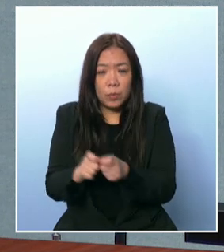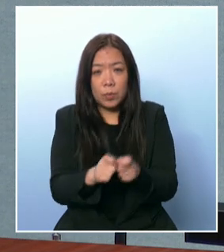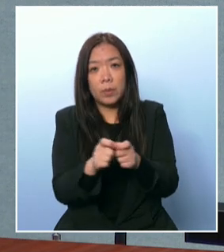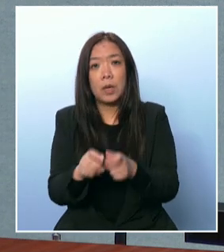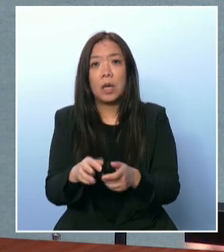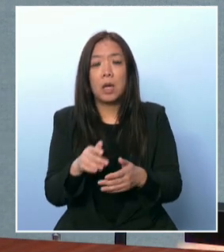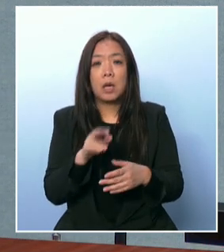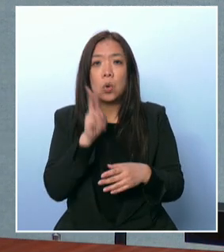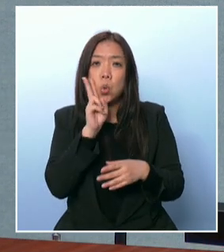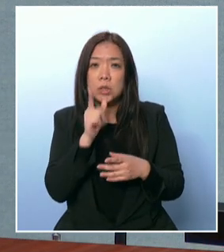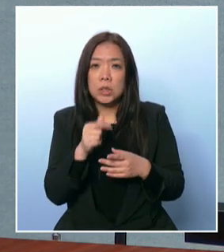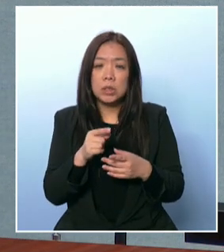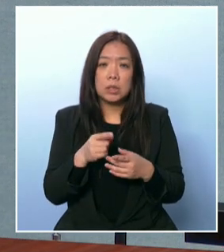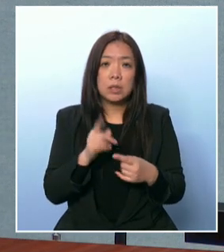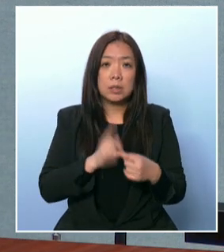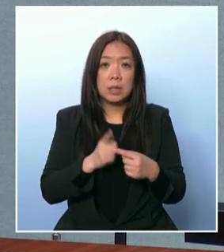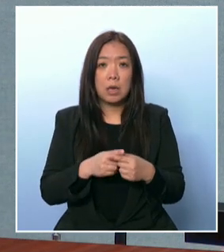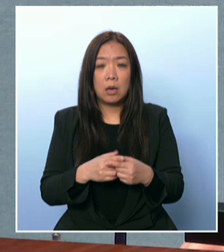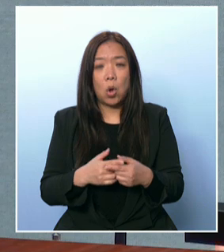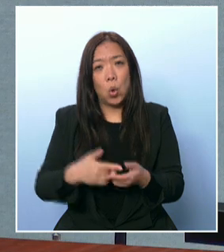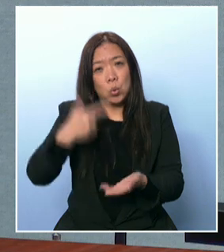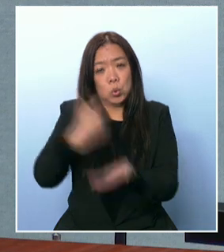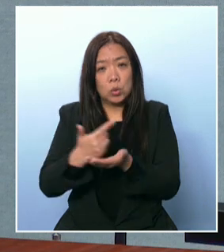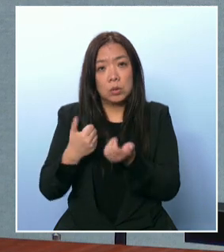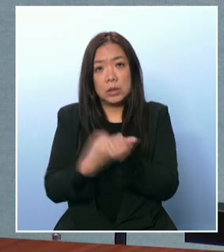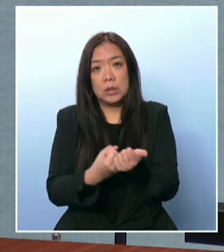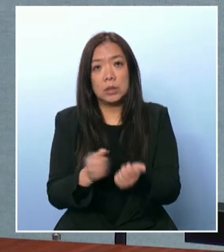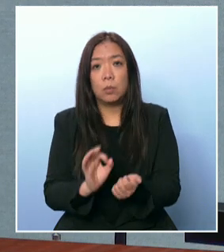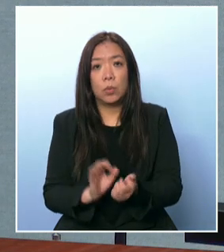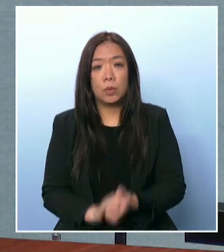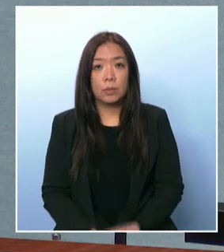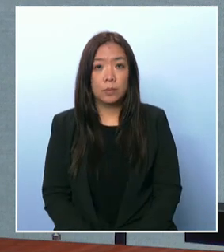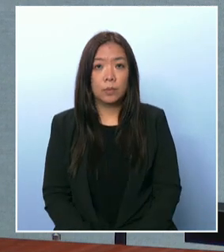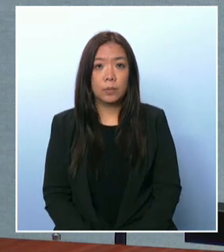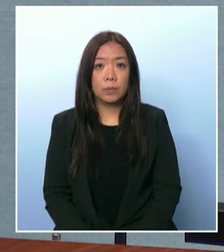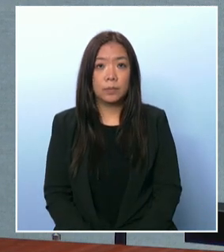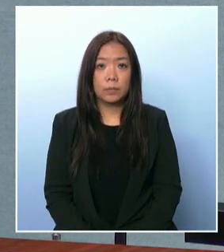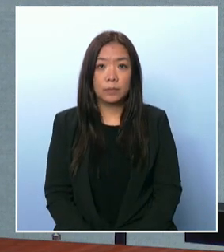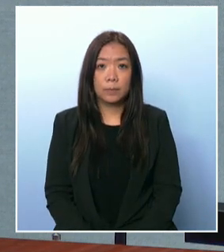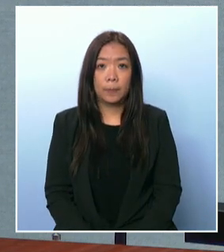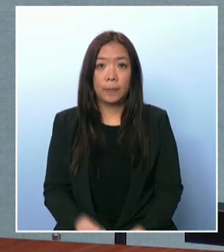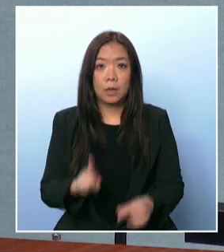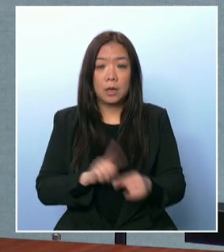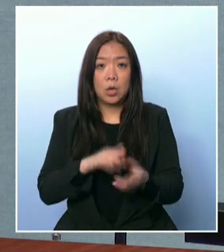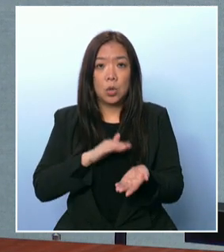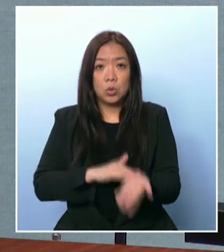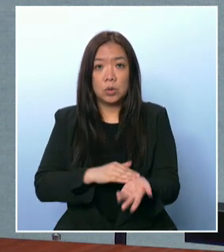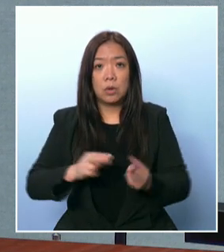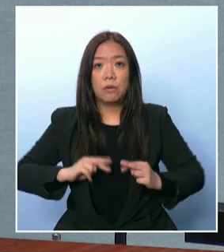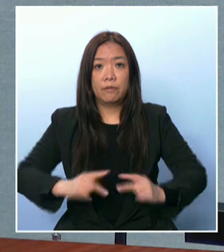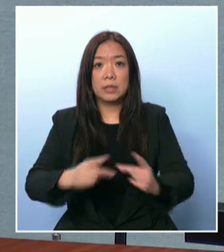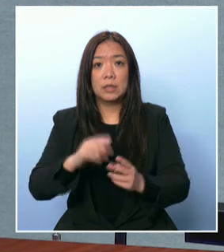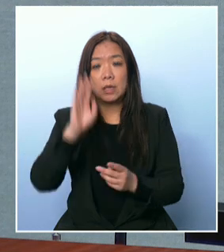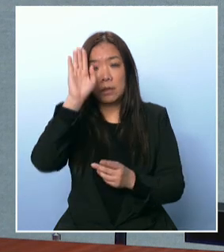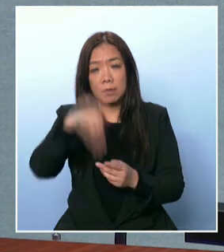specific areas? With such a wide scope of funding projects, the support